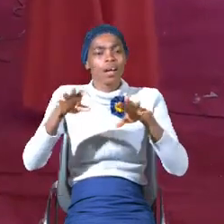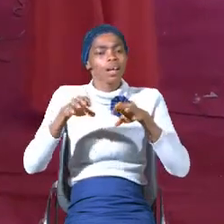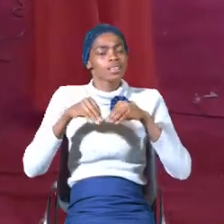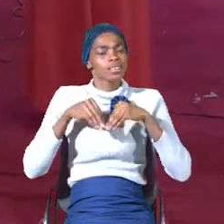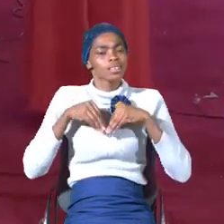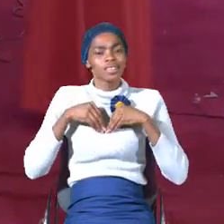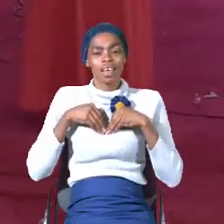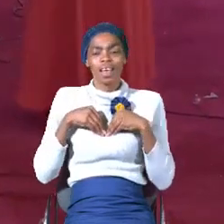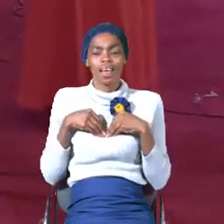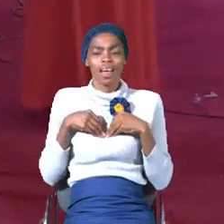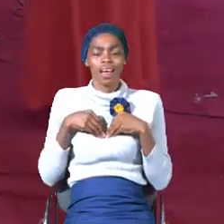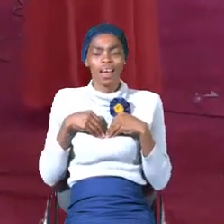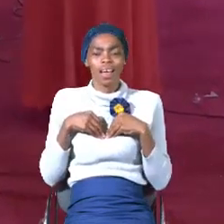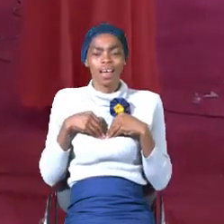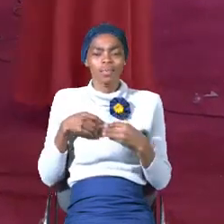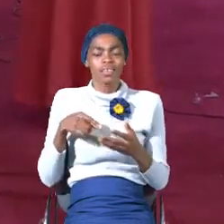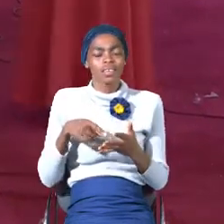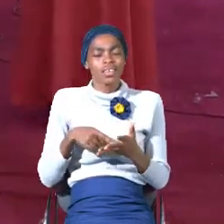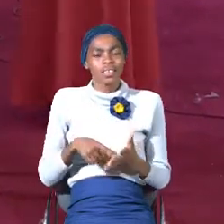Accept.